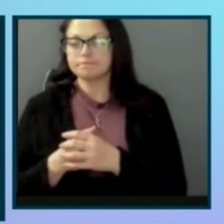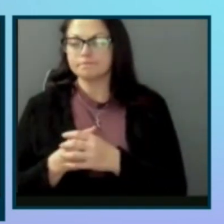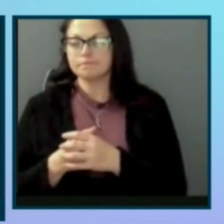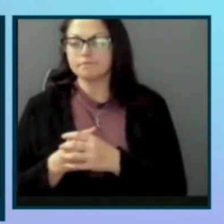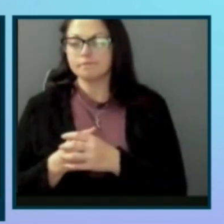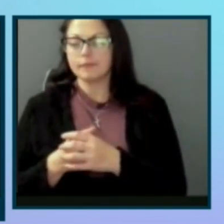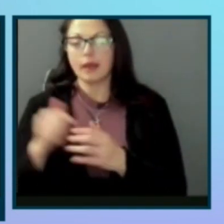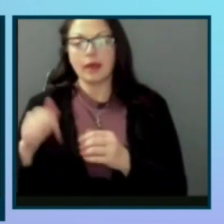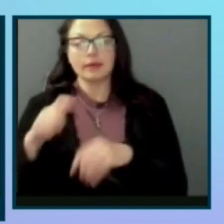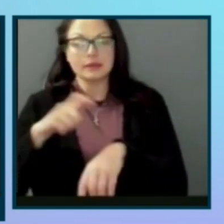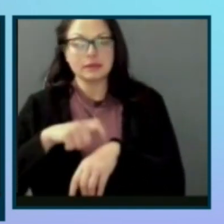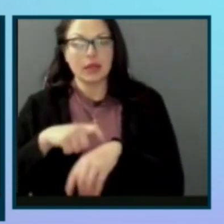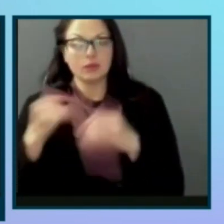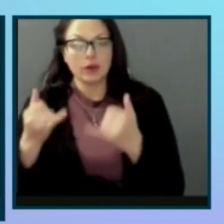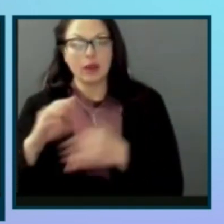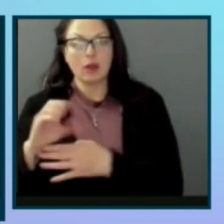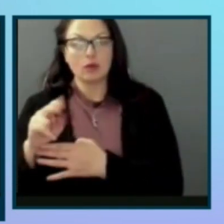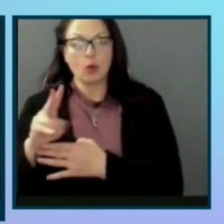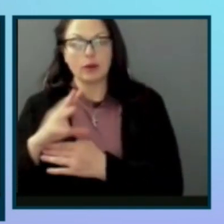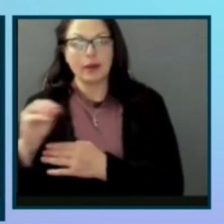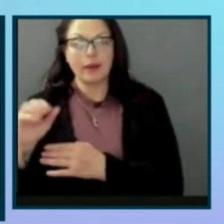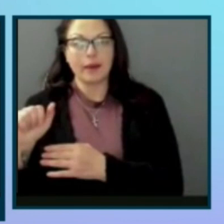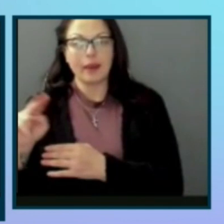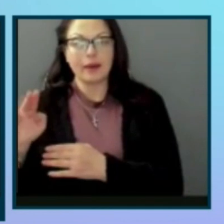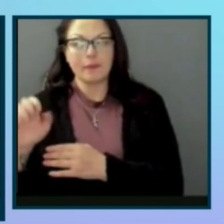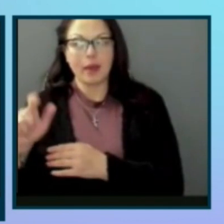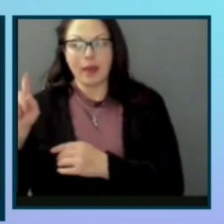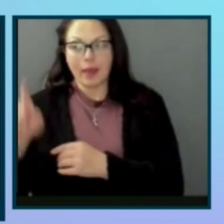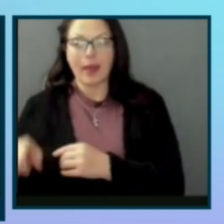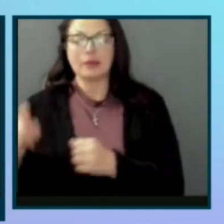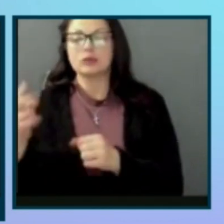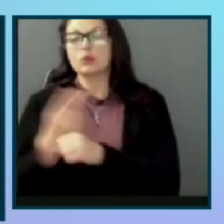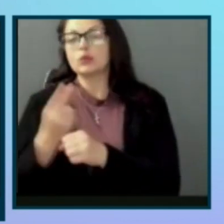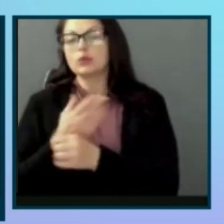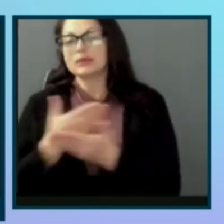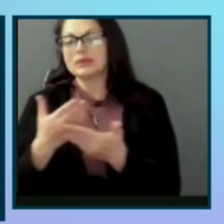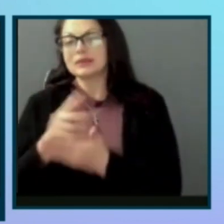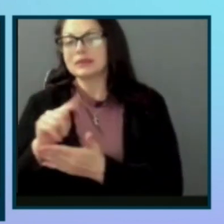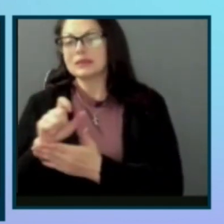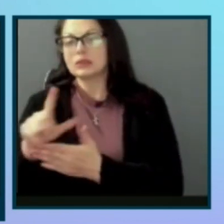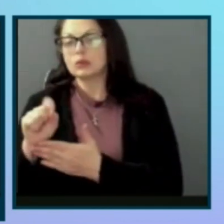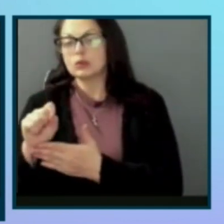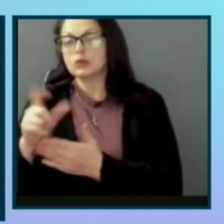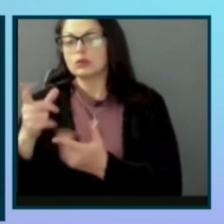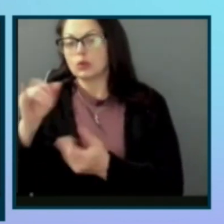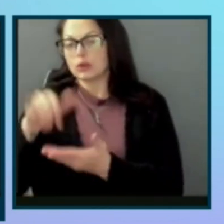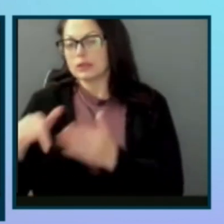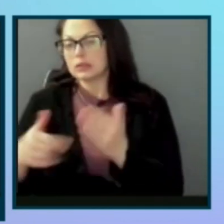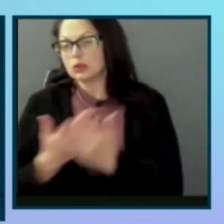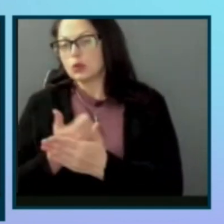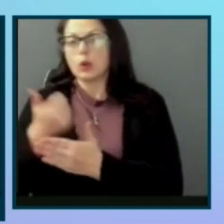particular time, Courtney and Annabelle had to use existing tools to try to do this newer kind of approach